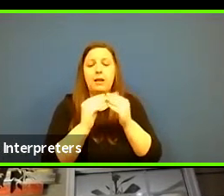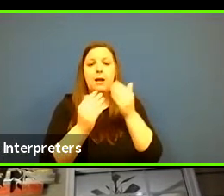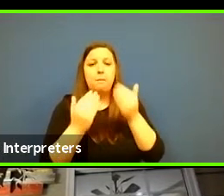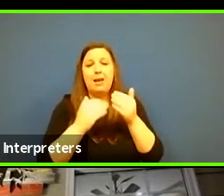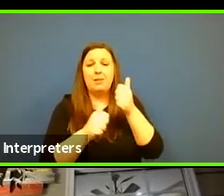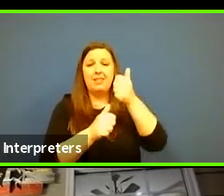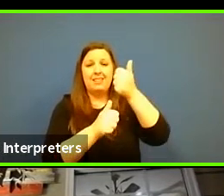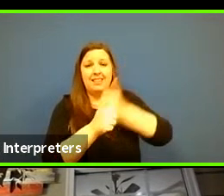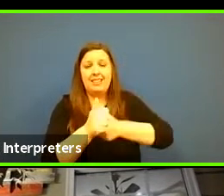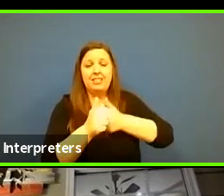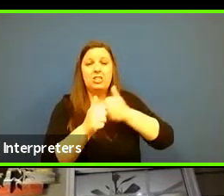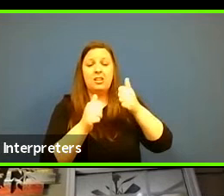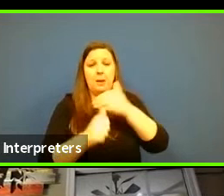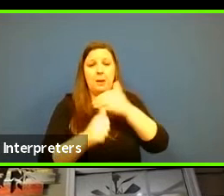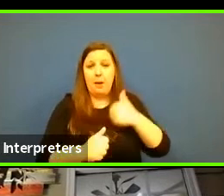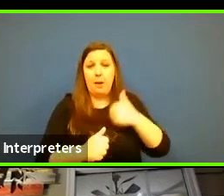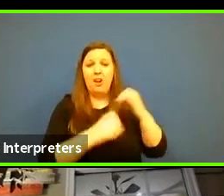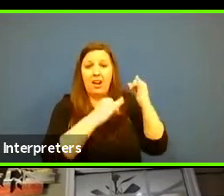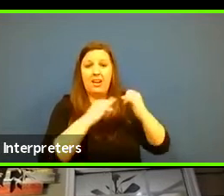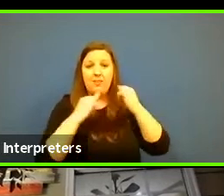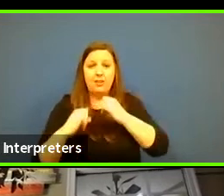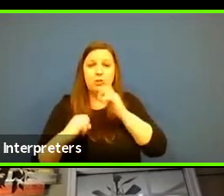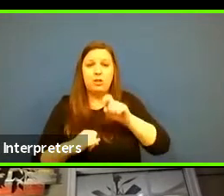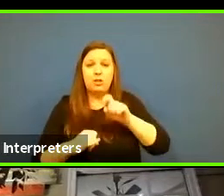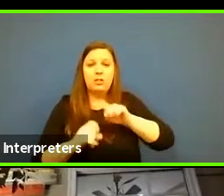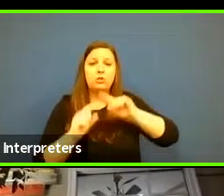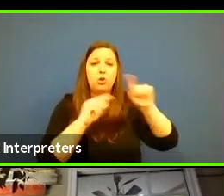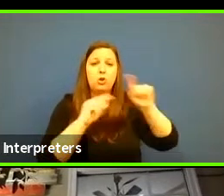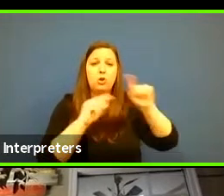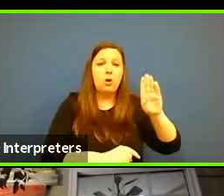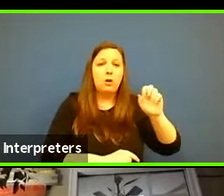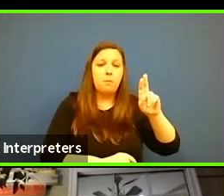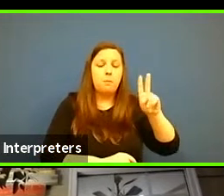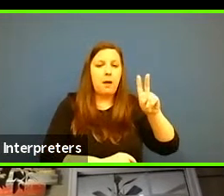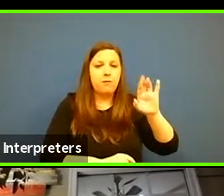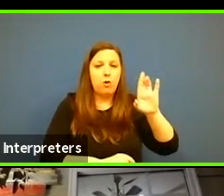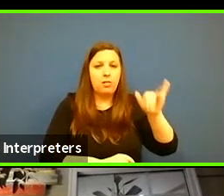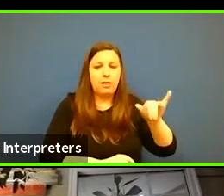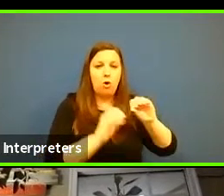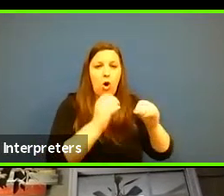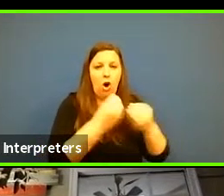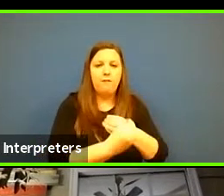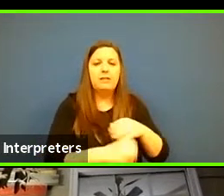go to Beverly's office and take the oath there. But we'll figure that out as we go along.